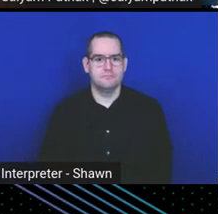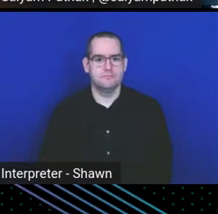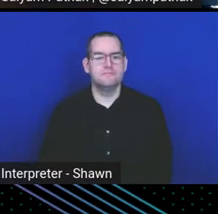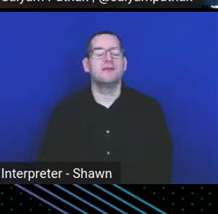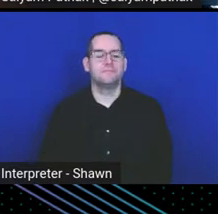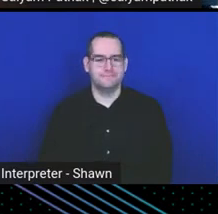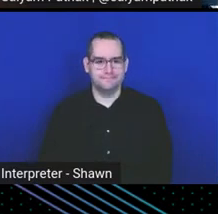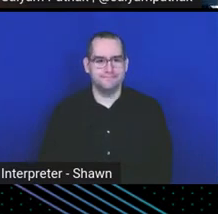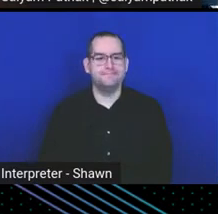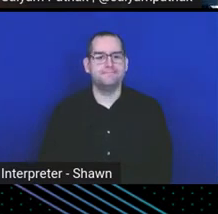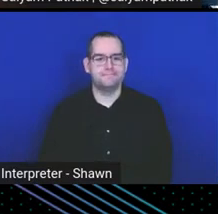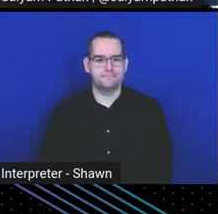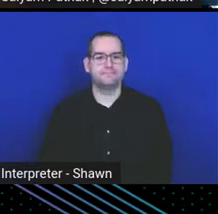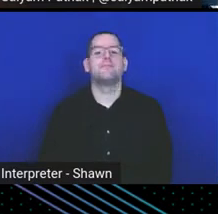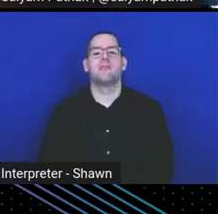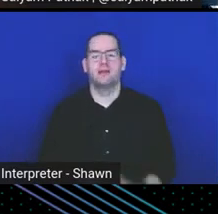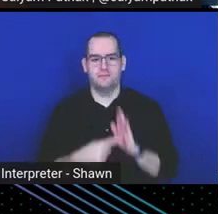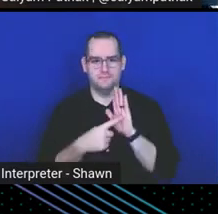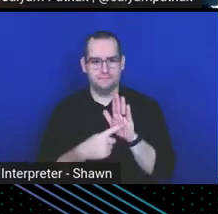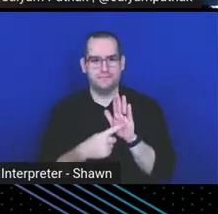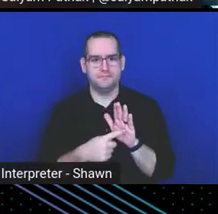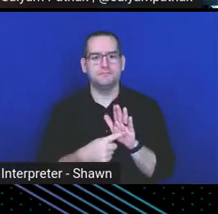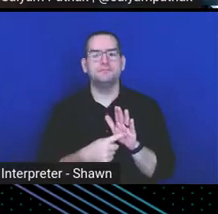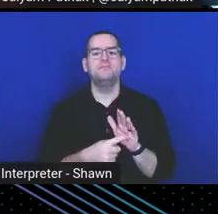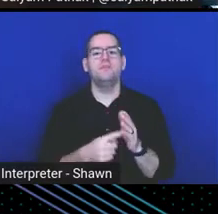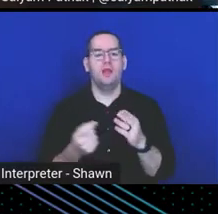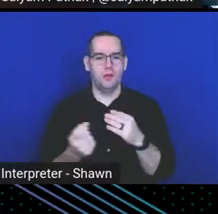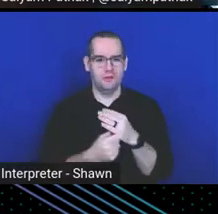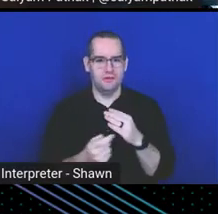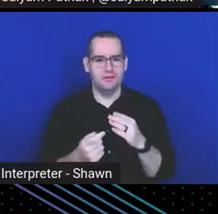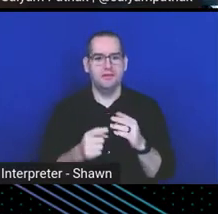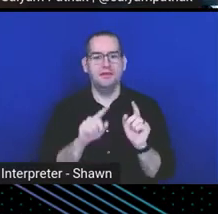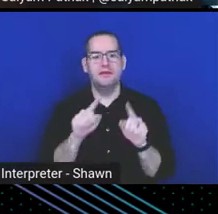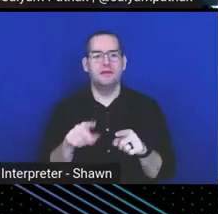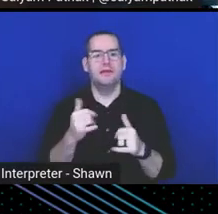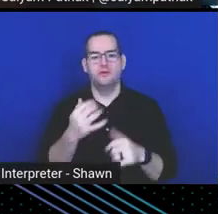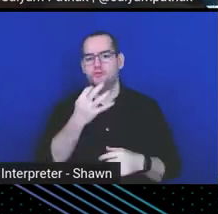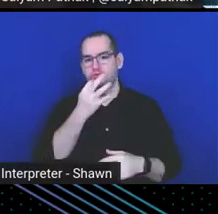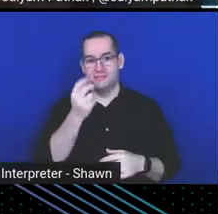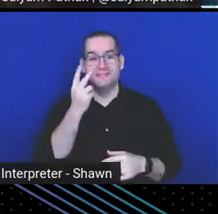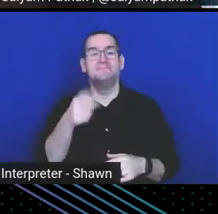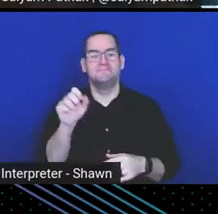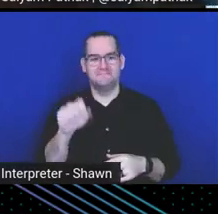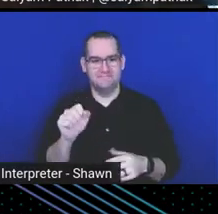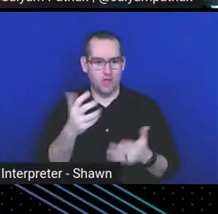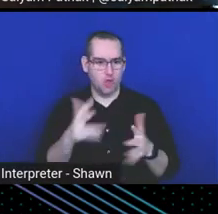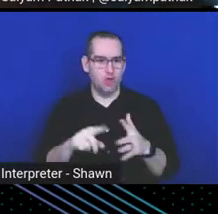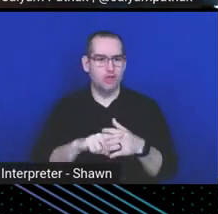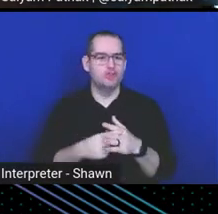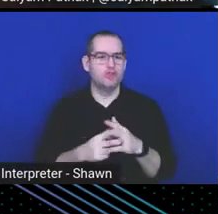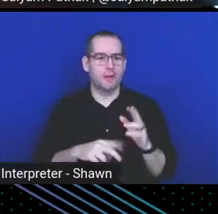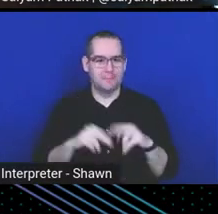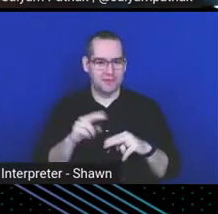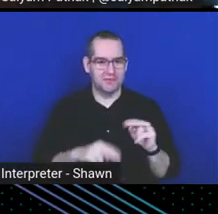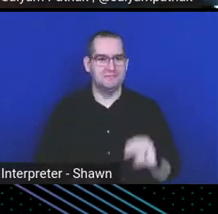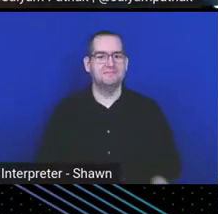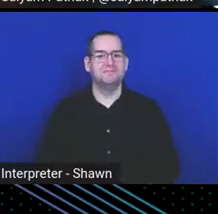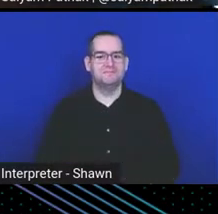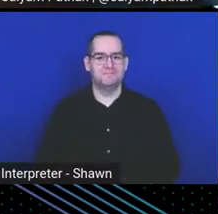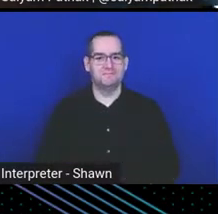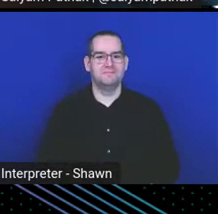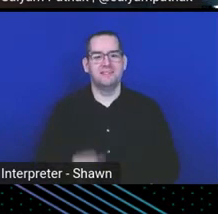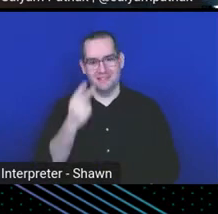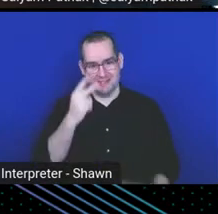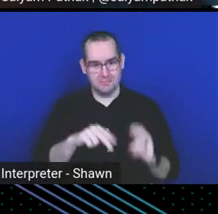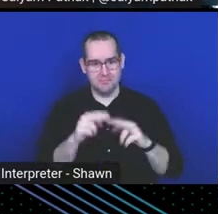Yep. So it has demo. It came automatically. Now soon we can see, yeah, it has already started building. So you can see the build